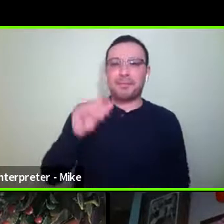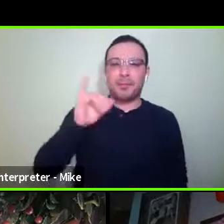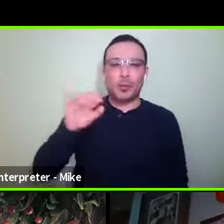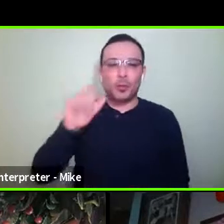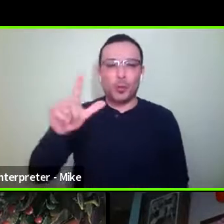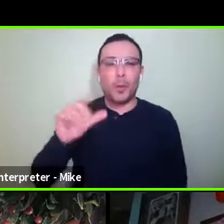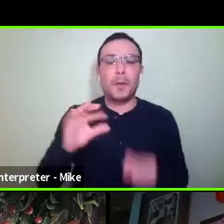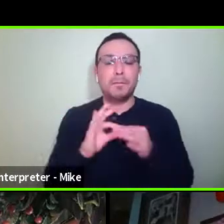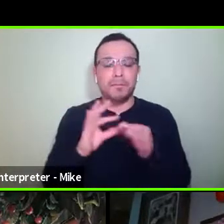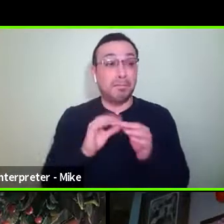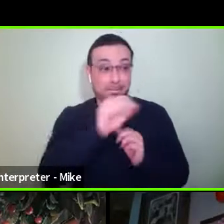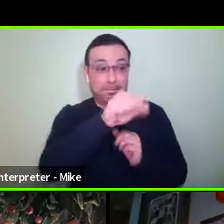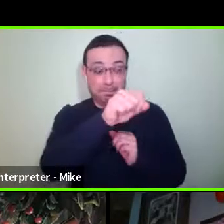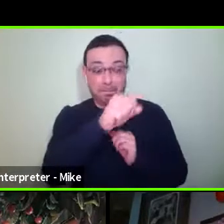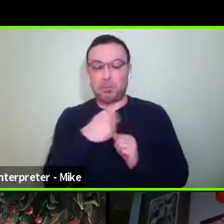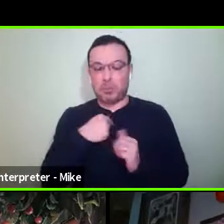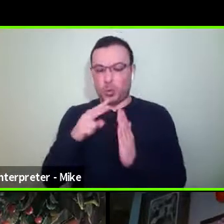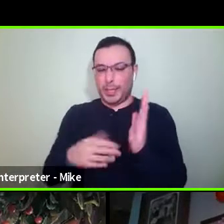the,